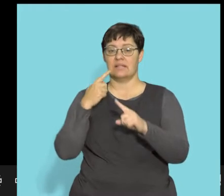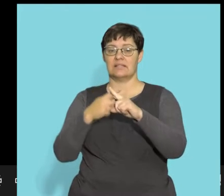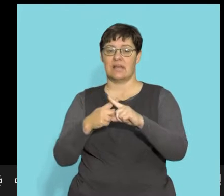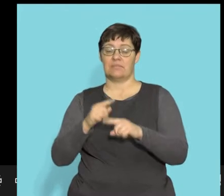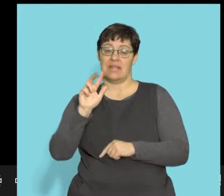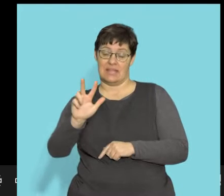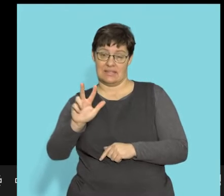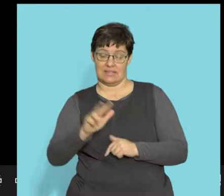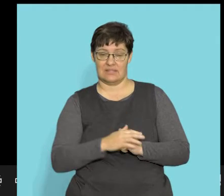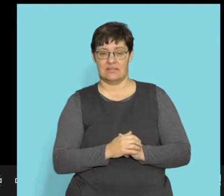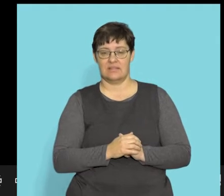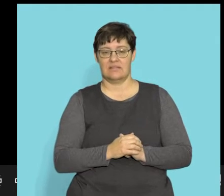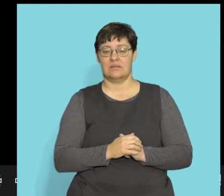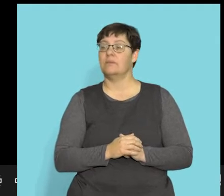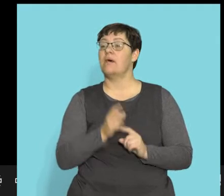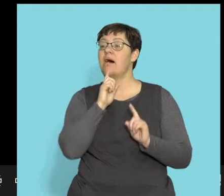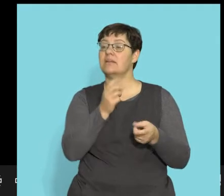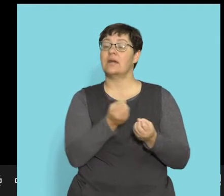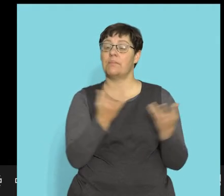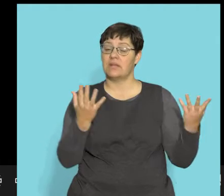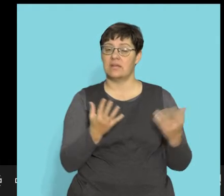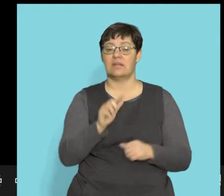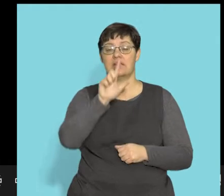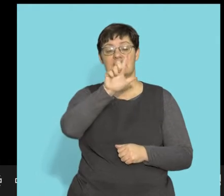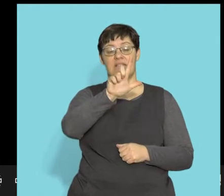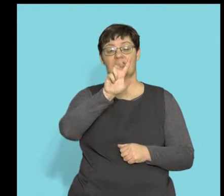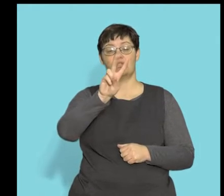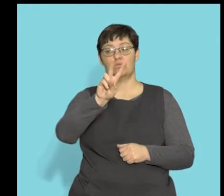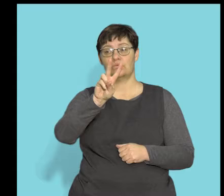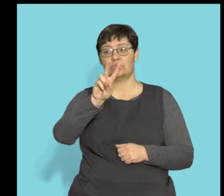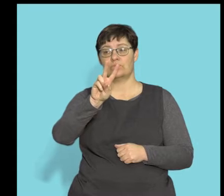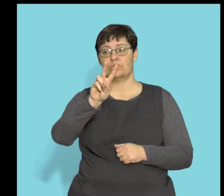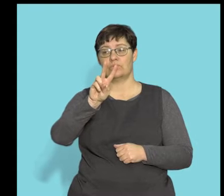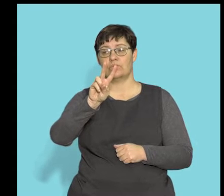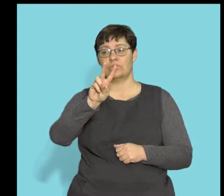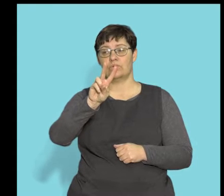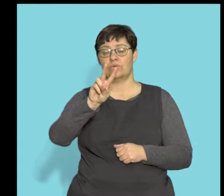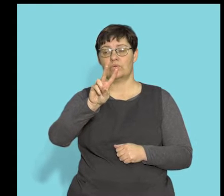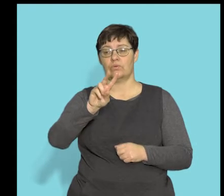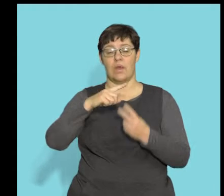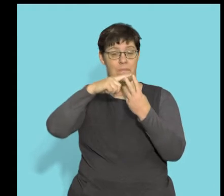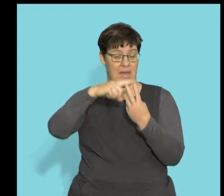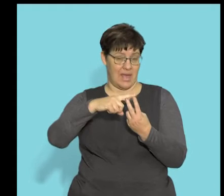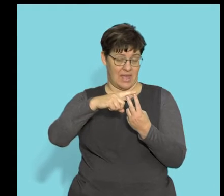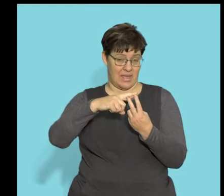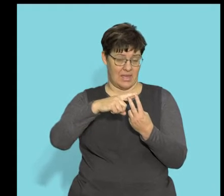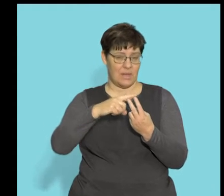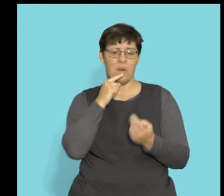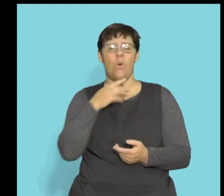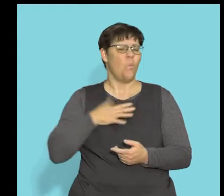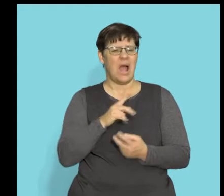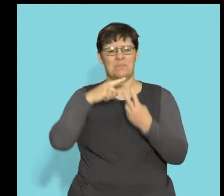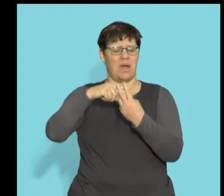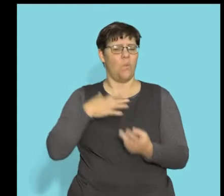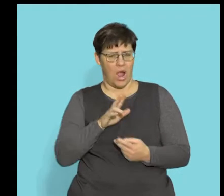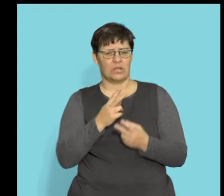3 squared times 8, which gives me 72 pi. But if I want to